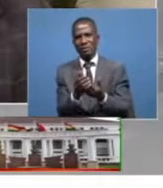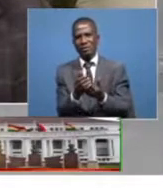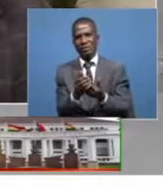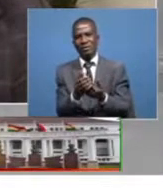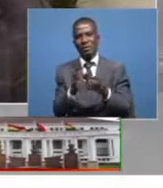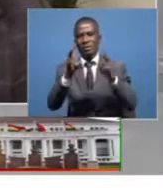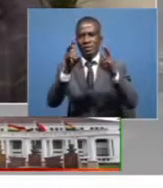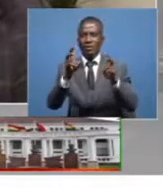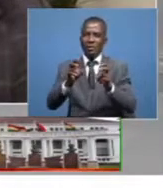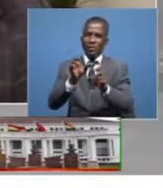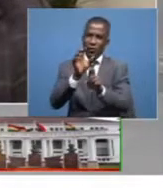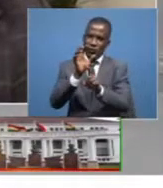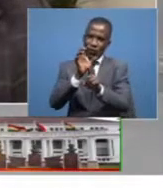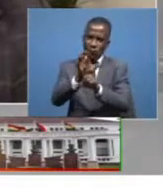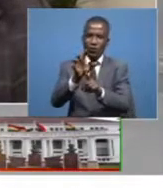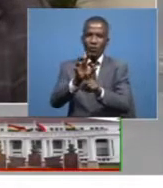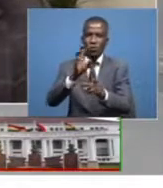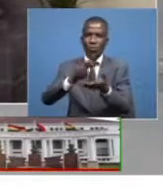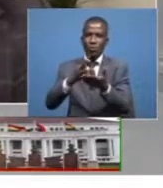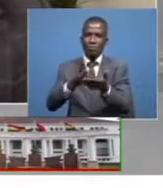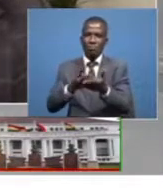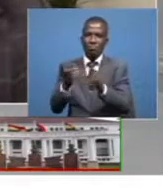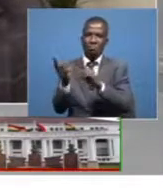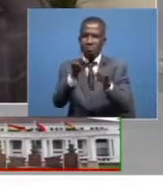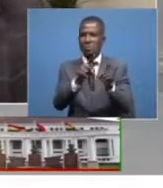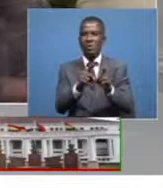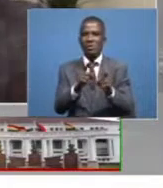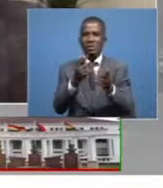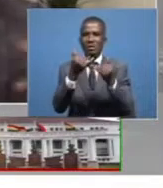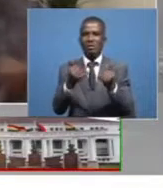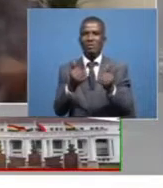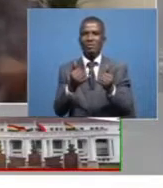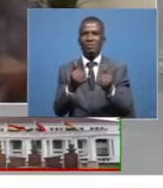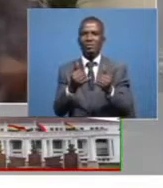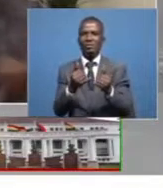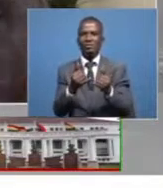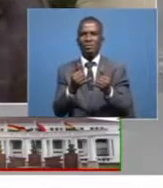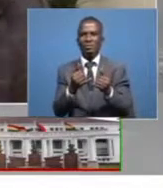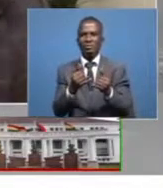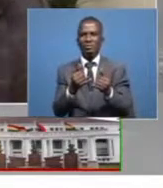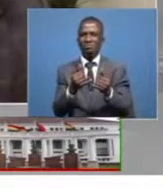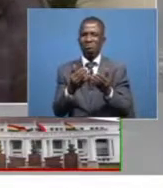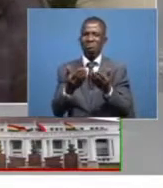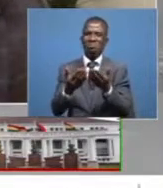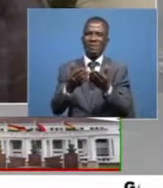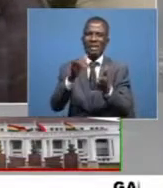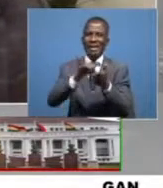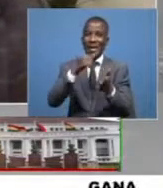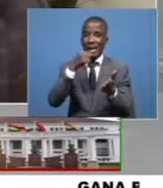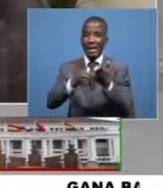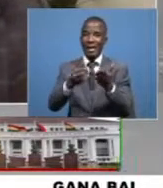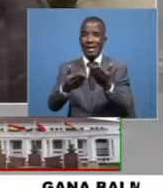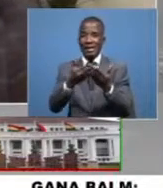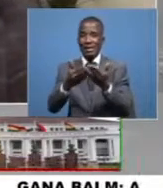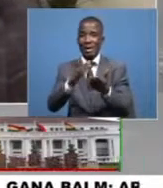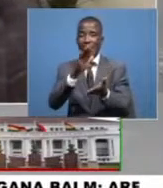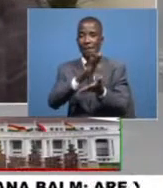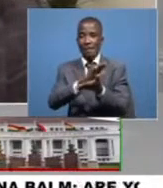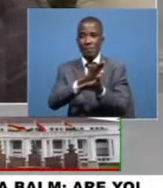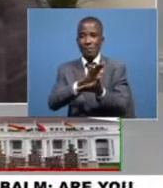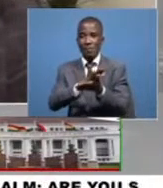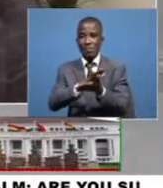of compellable witnesses. So a subpoena is simply a document or